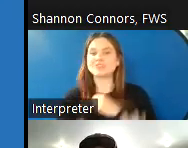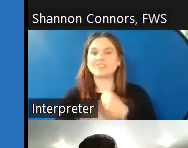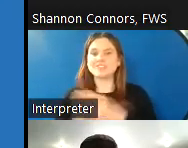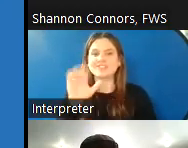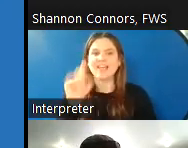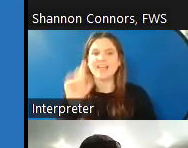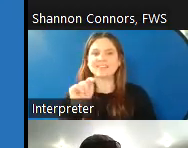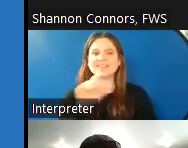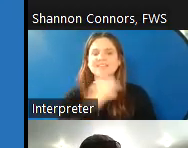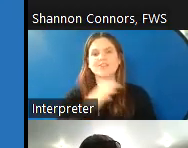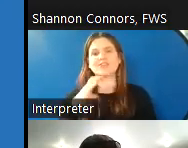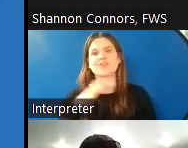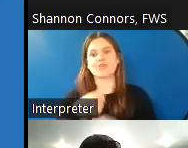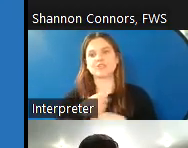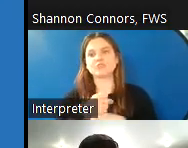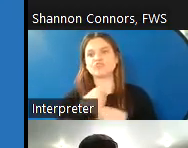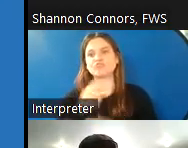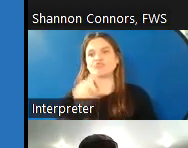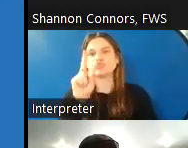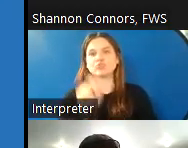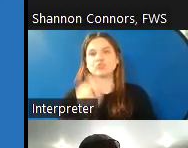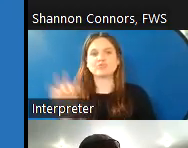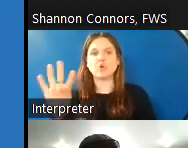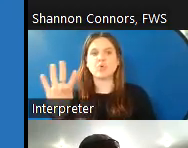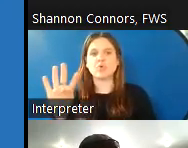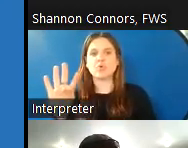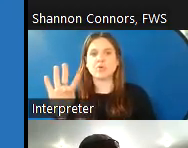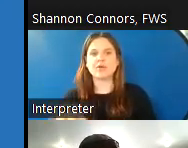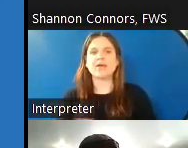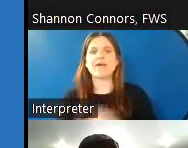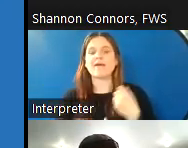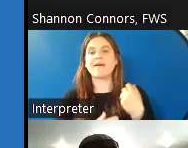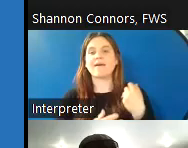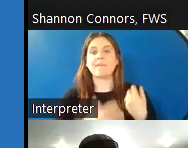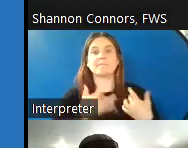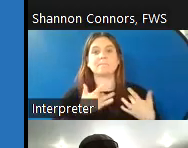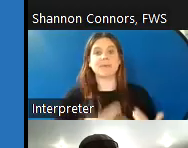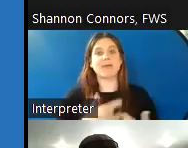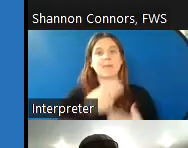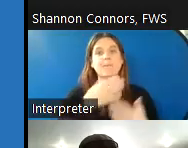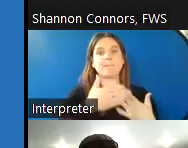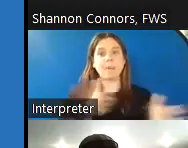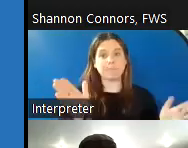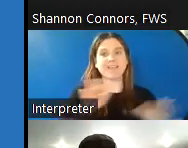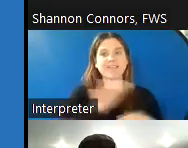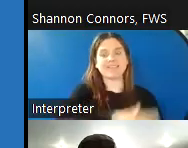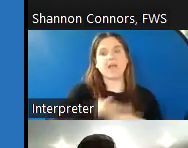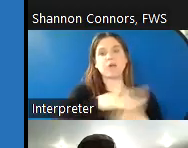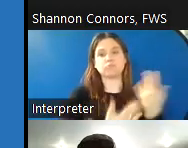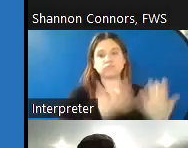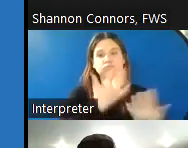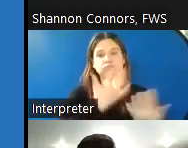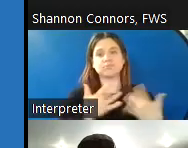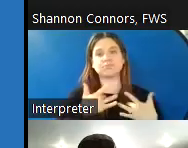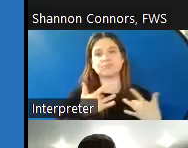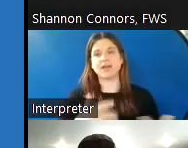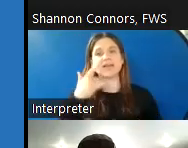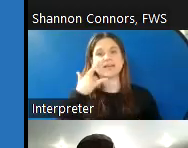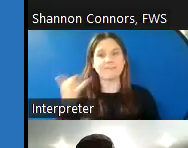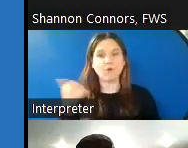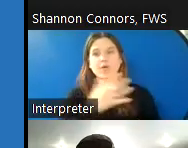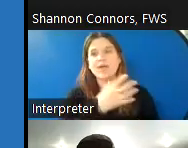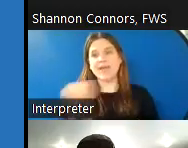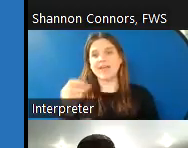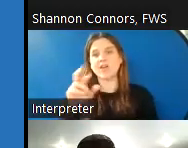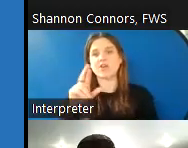out of fires burning off of public land, BLM lands largely in California, and burning over